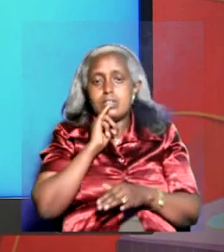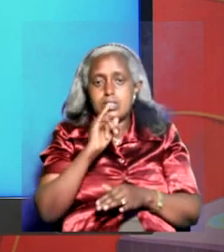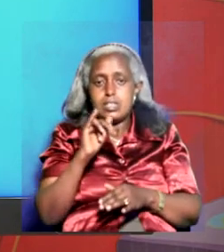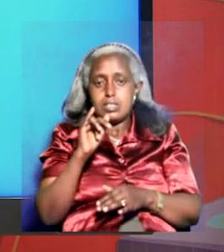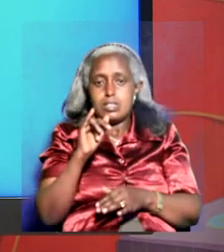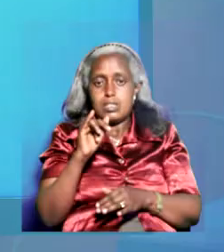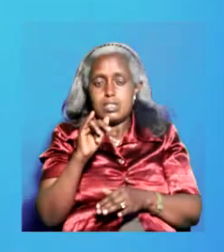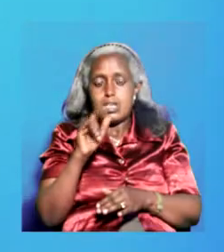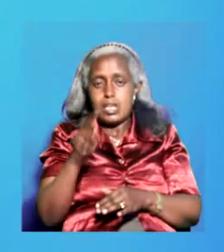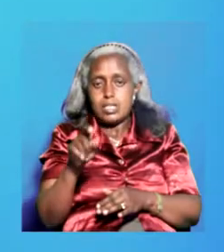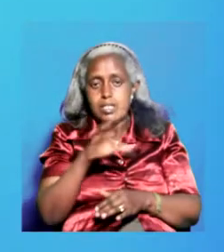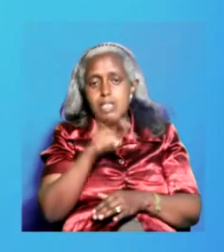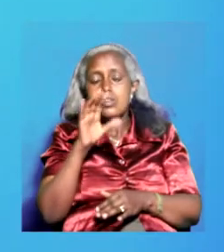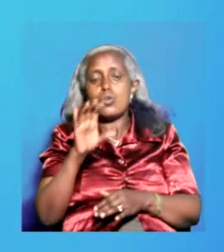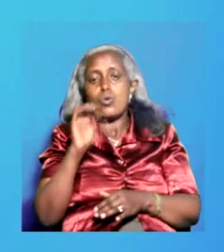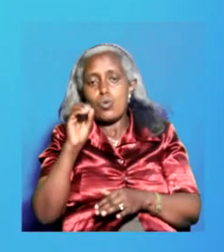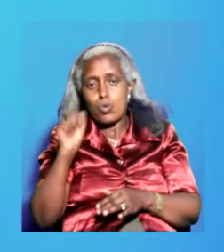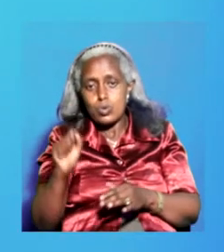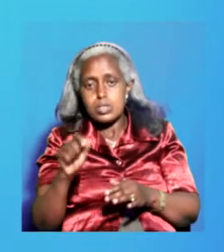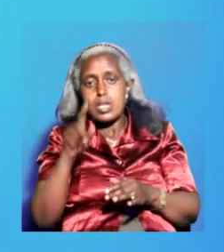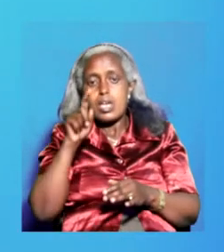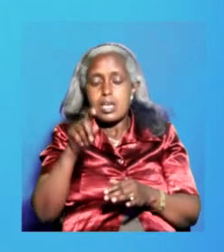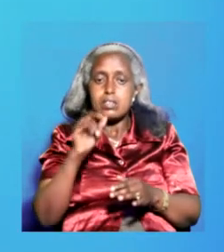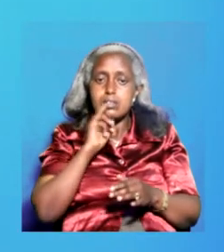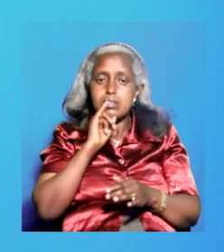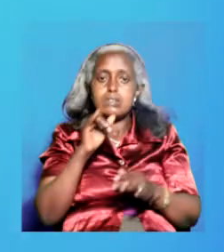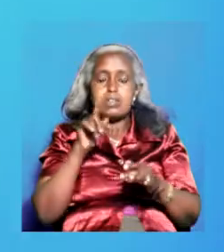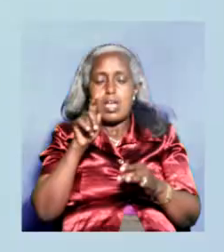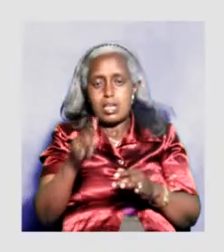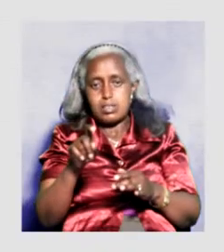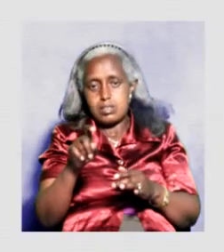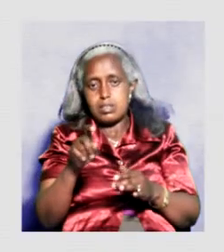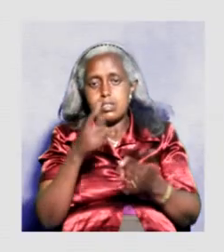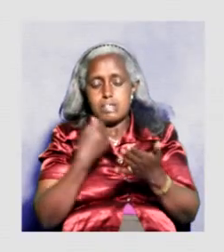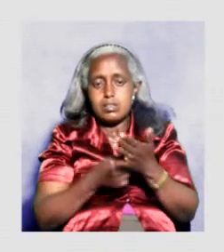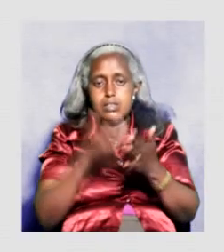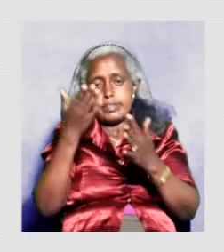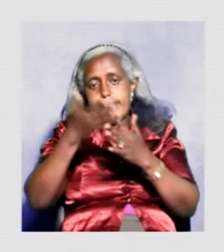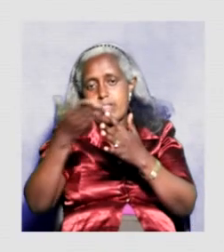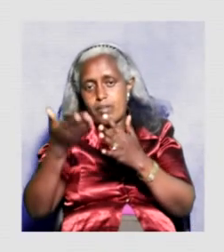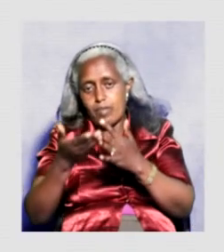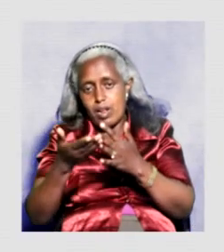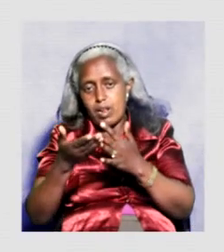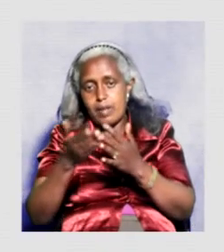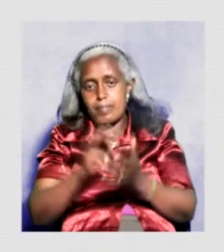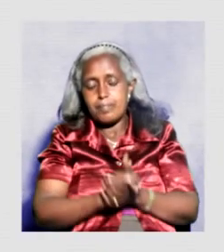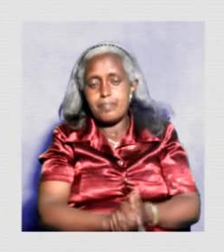and cos inverse of cos x is also x on this interval.